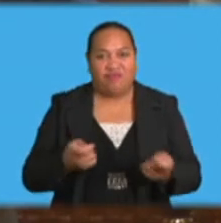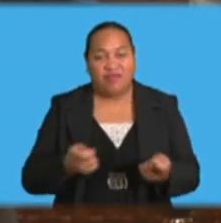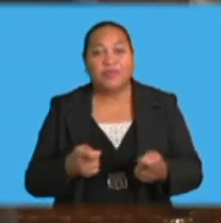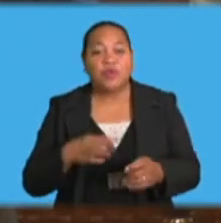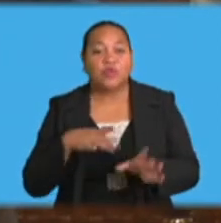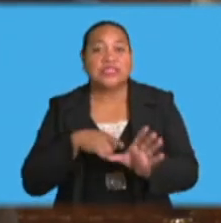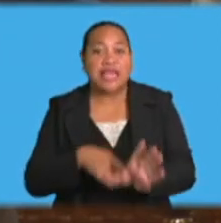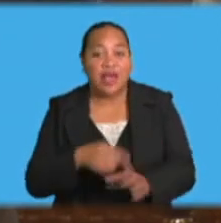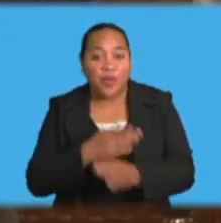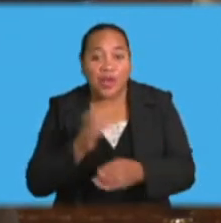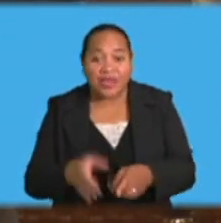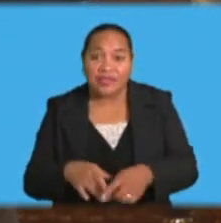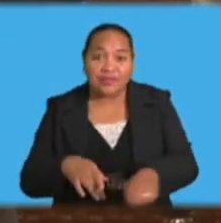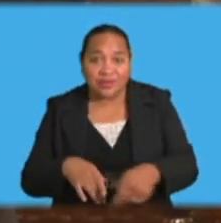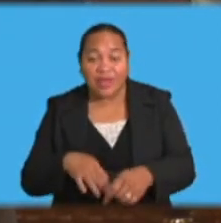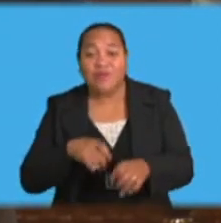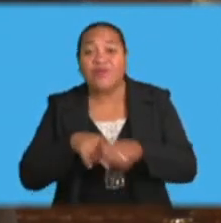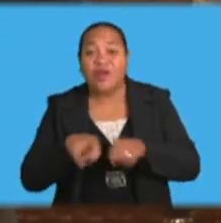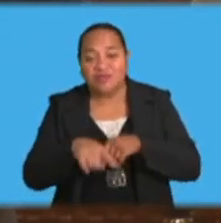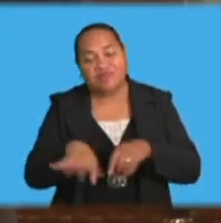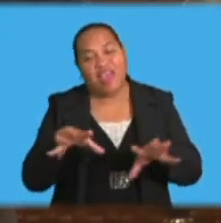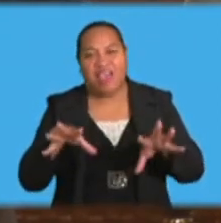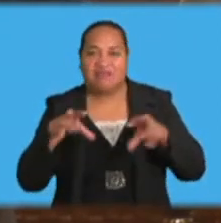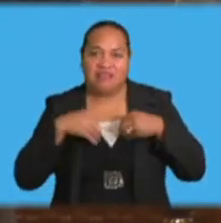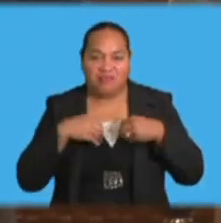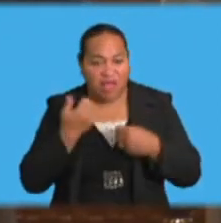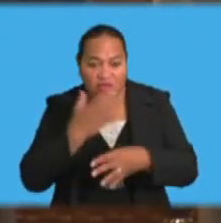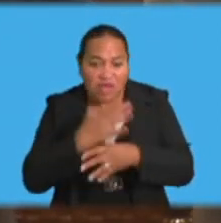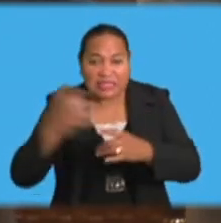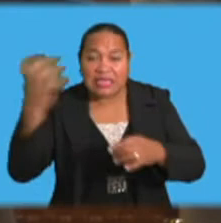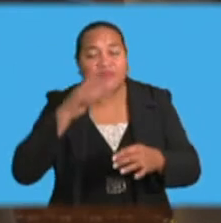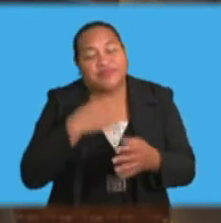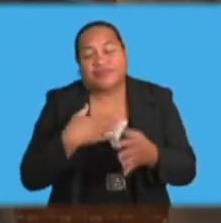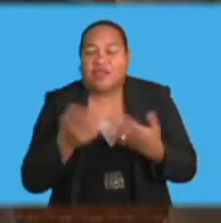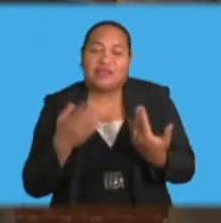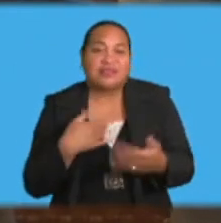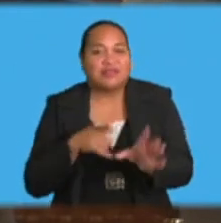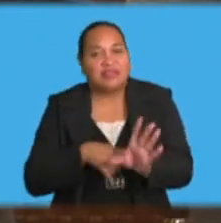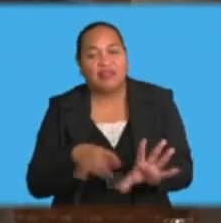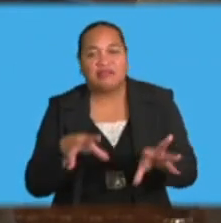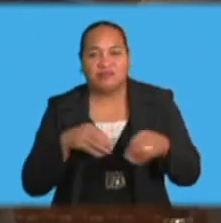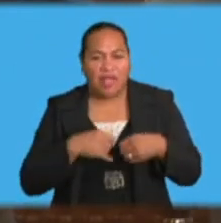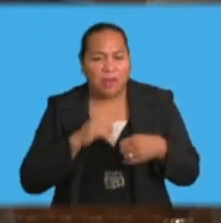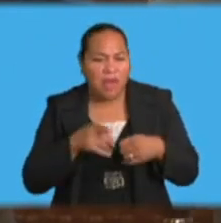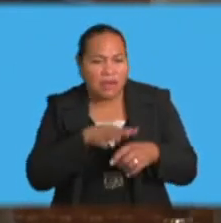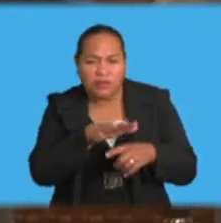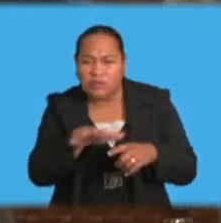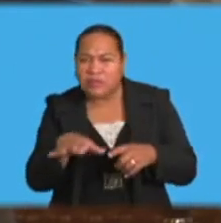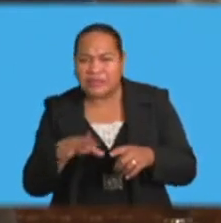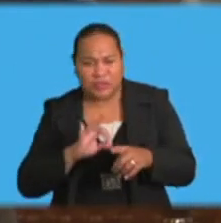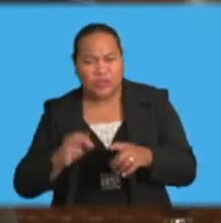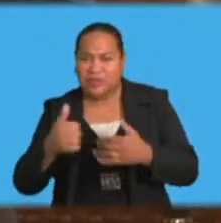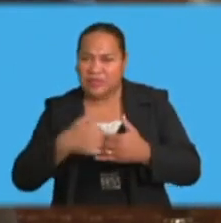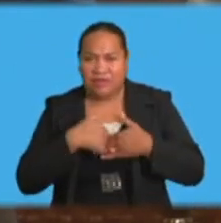young workers a lot of them tend to accept dangerous tasks or jobs with poor working conditions. And many